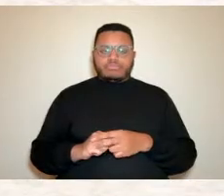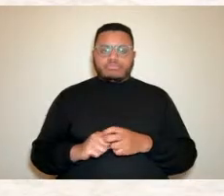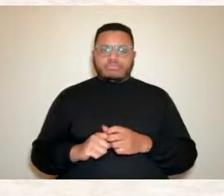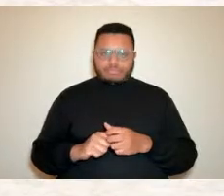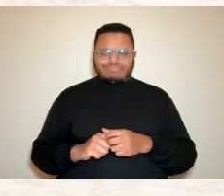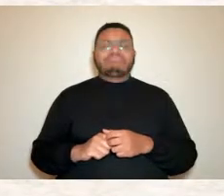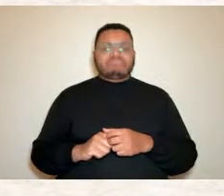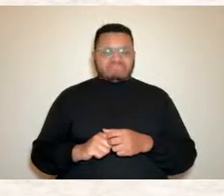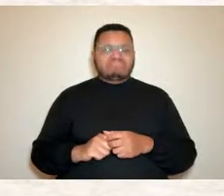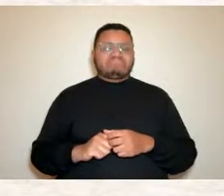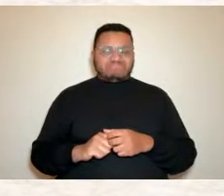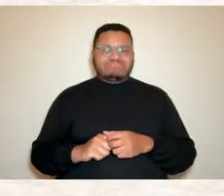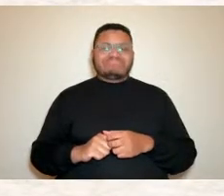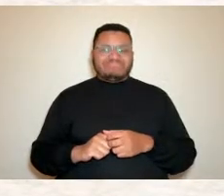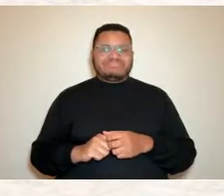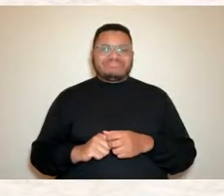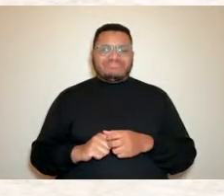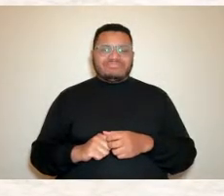Mm. Mm-hmm.